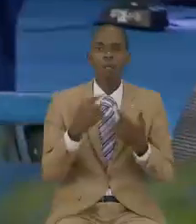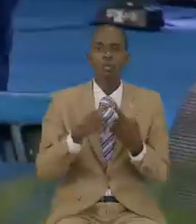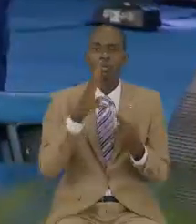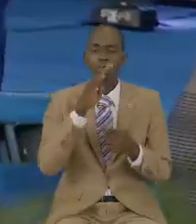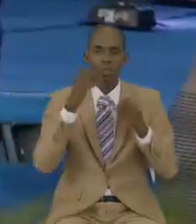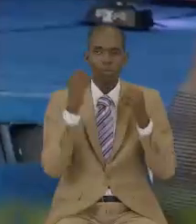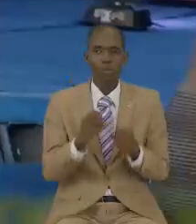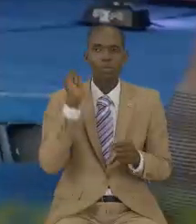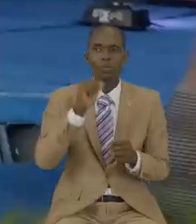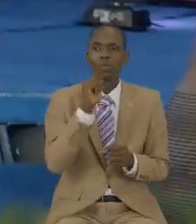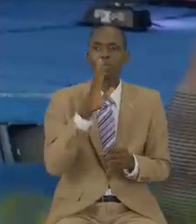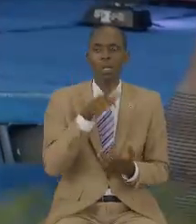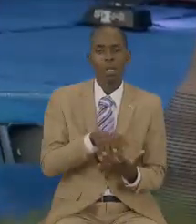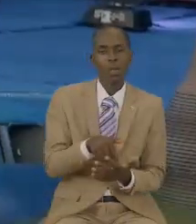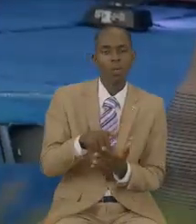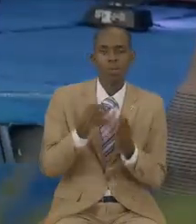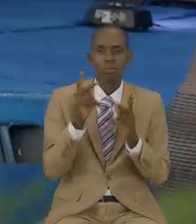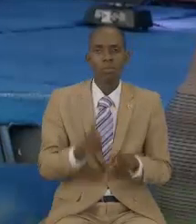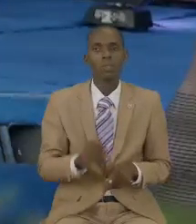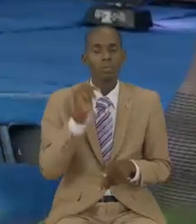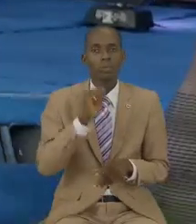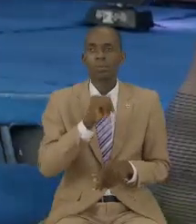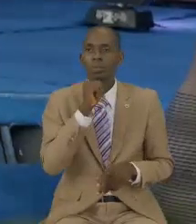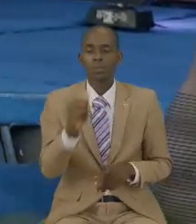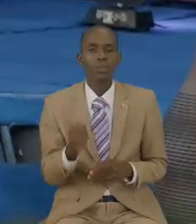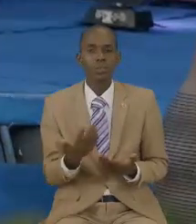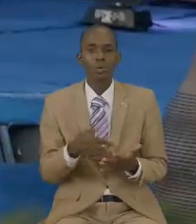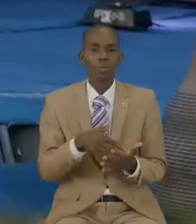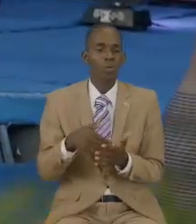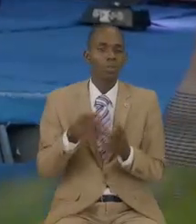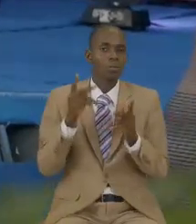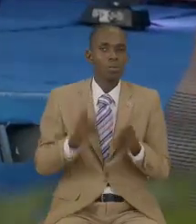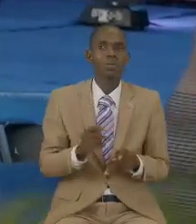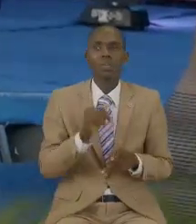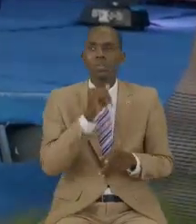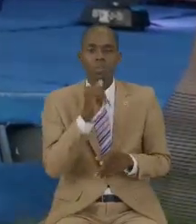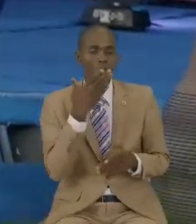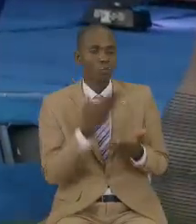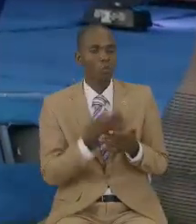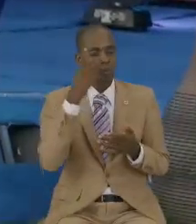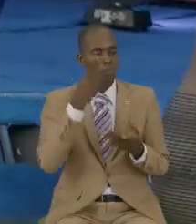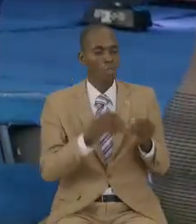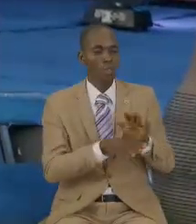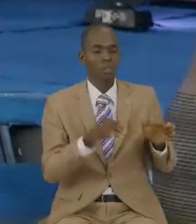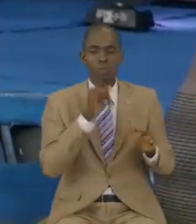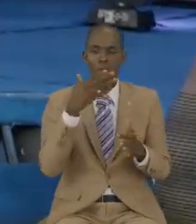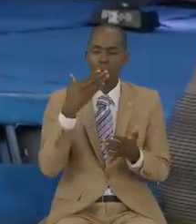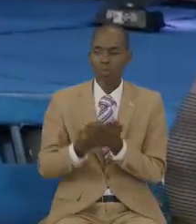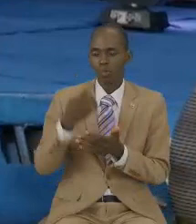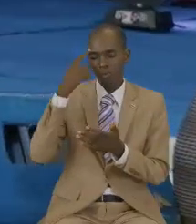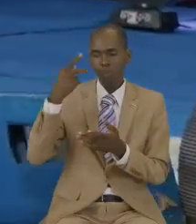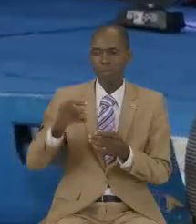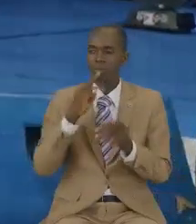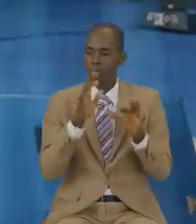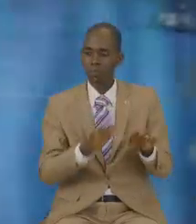be a jellyfish. You'll not be an amphibian, neither fit for the land nor fit for the sea. You will be a